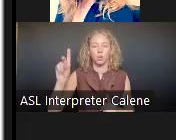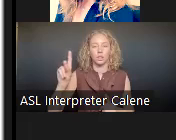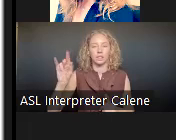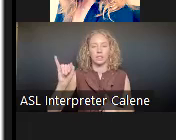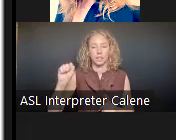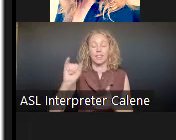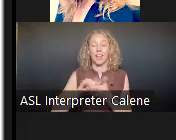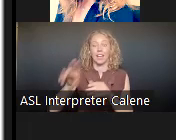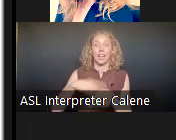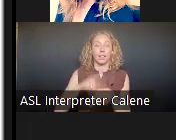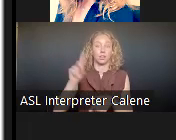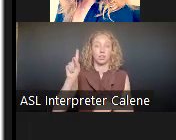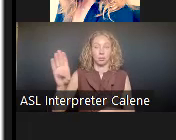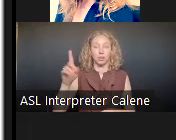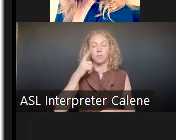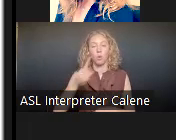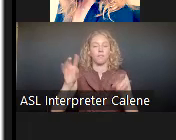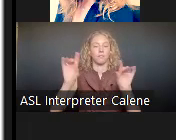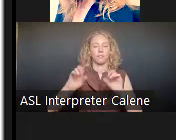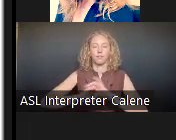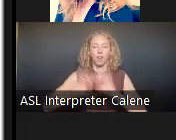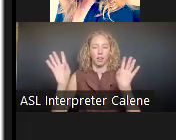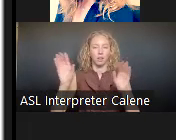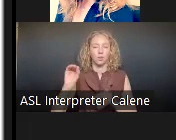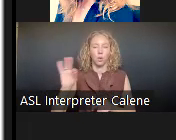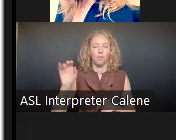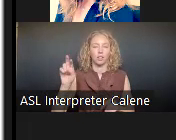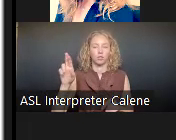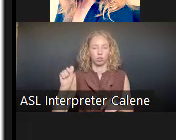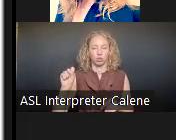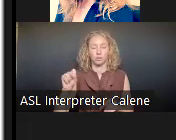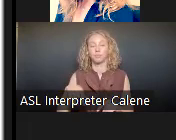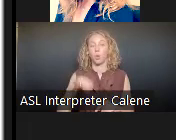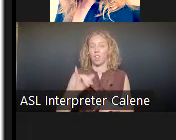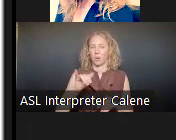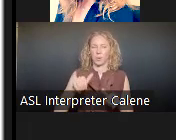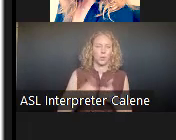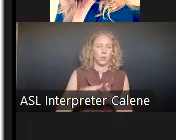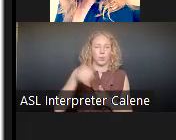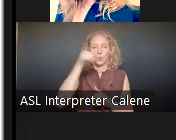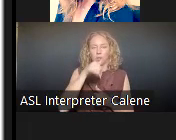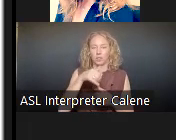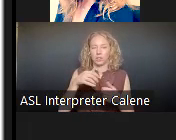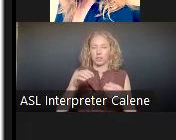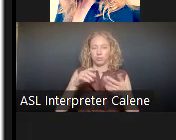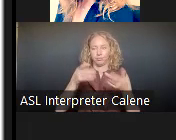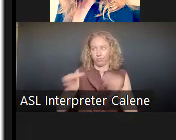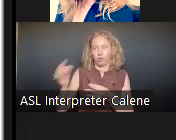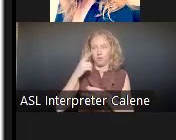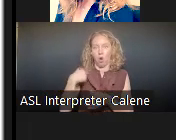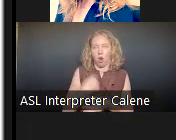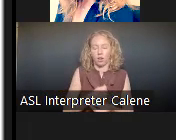DNA profiles of violent offenders. So this was a difficult decision for us because of the question, are